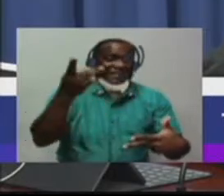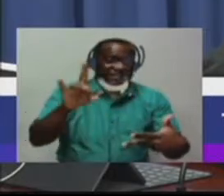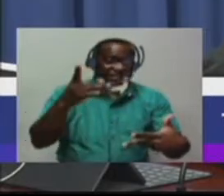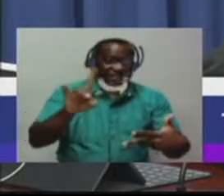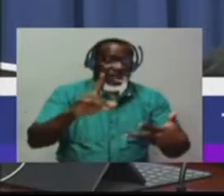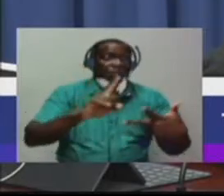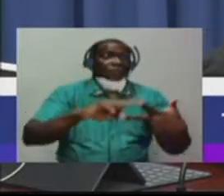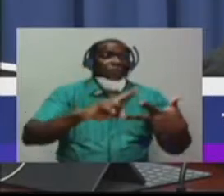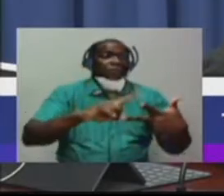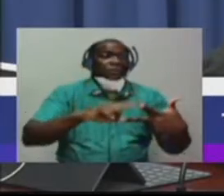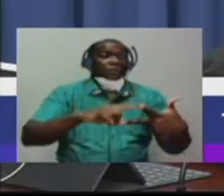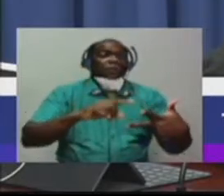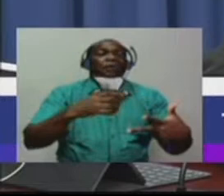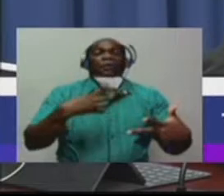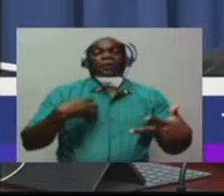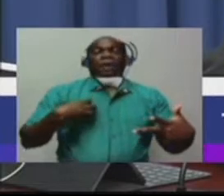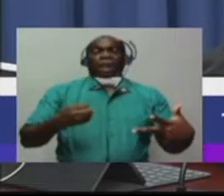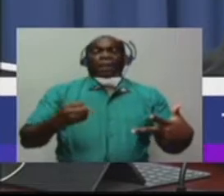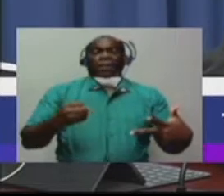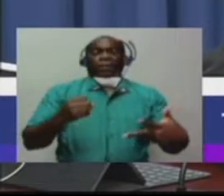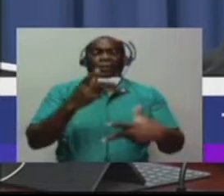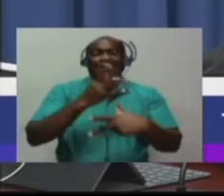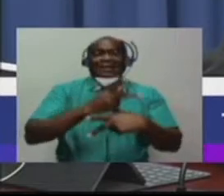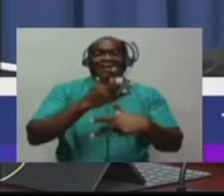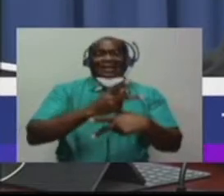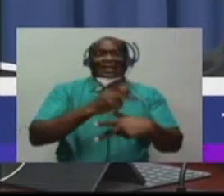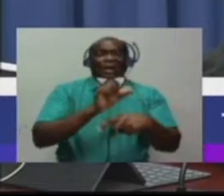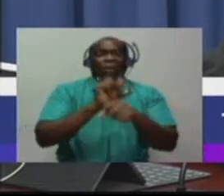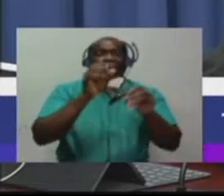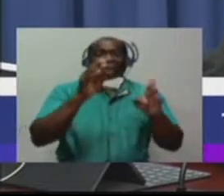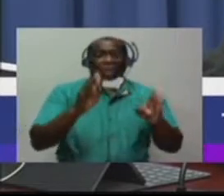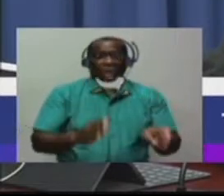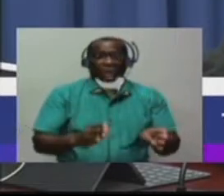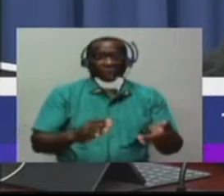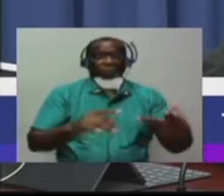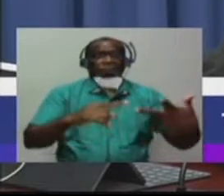But the caution here is parents of children,